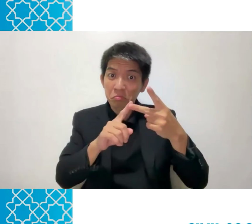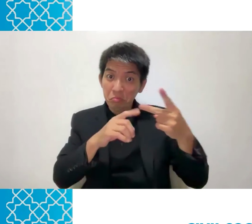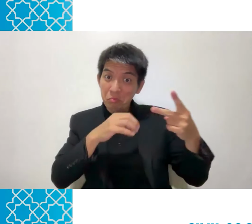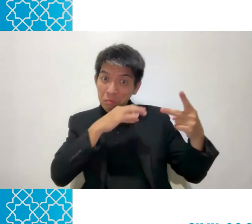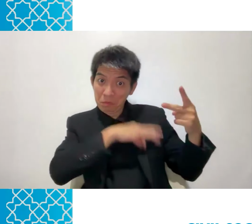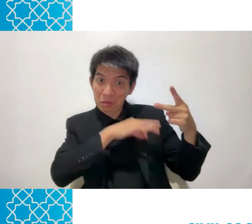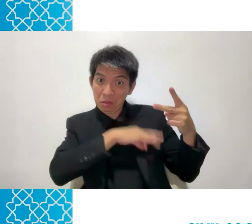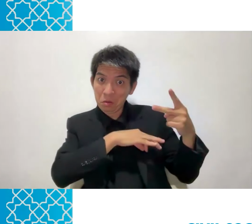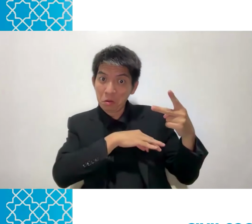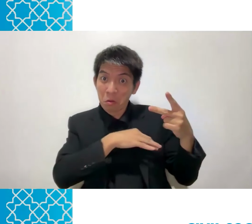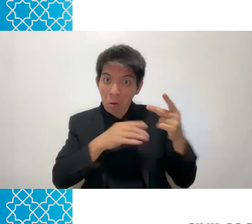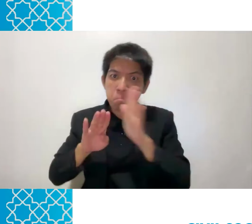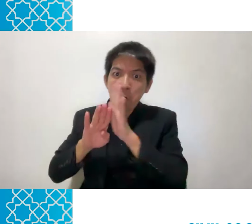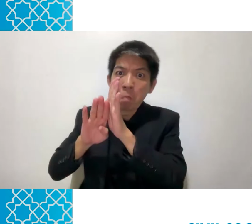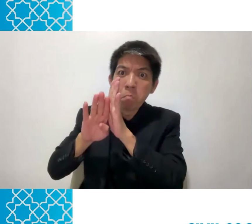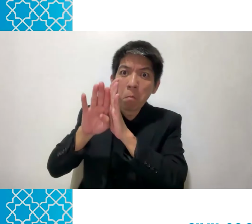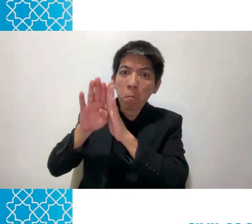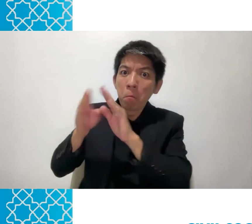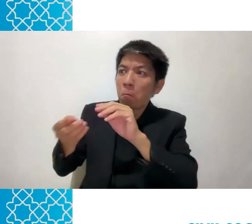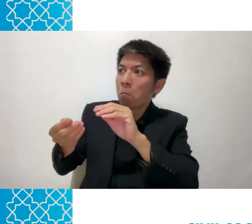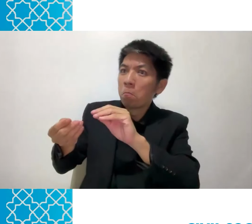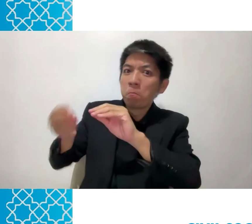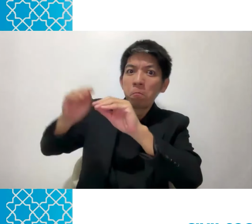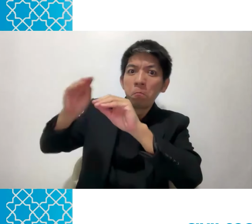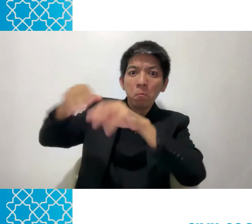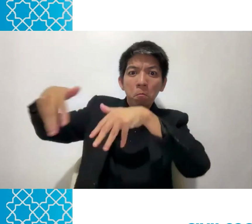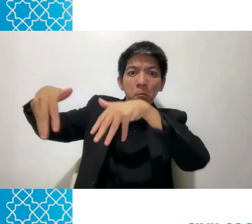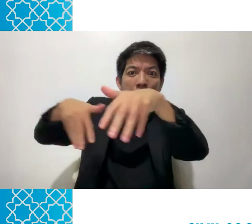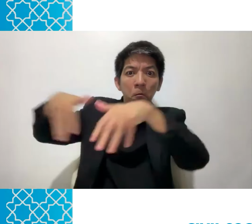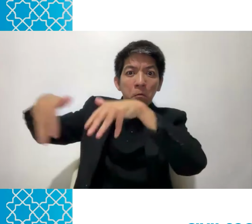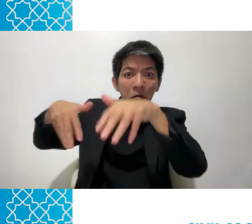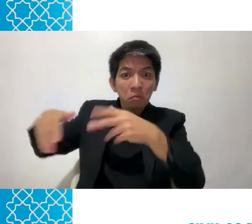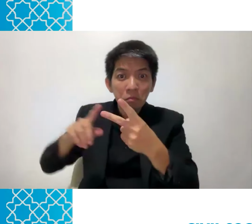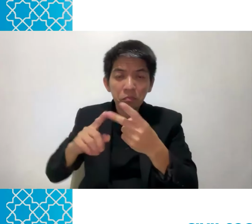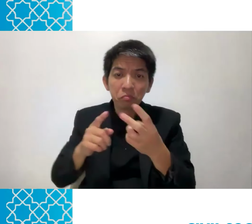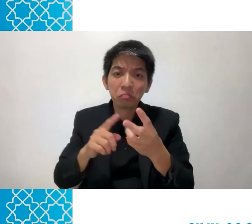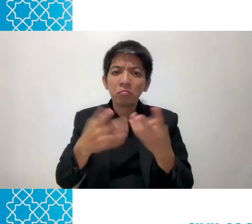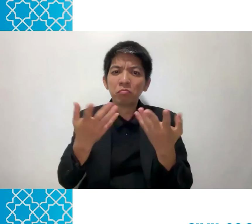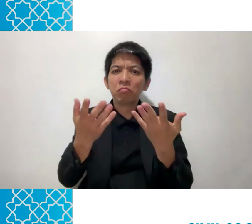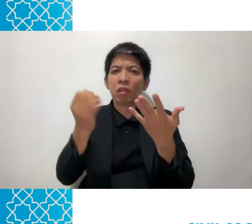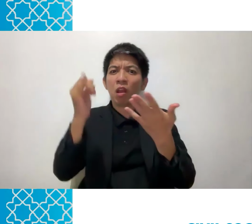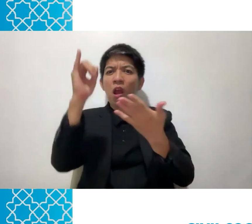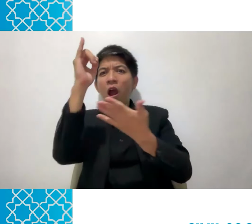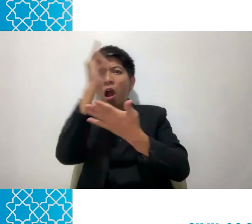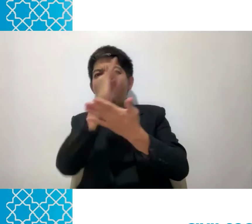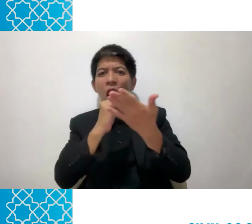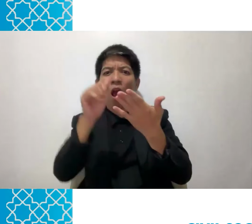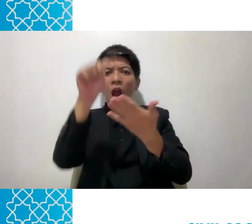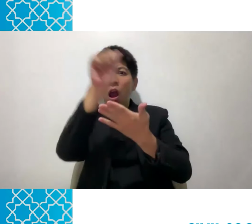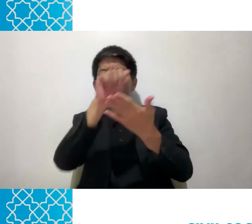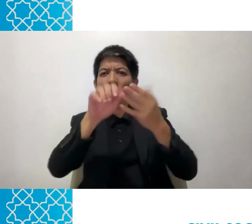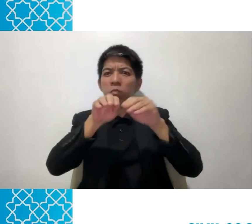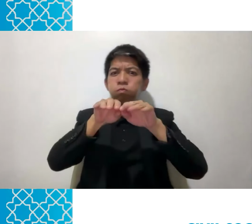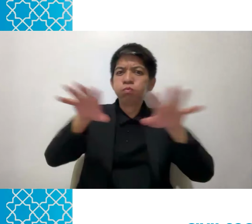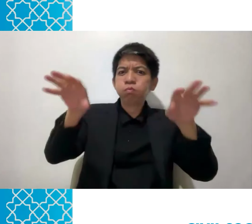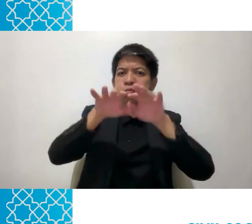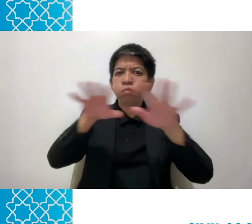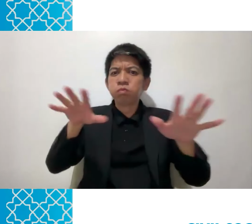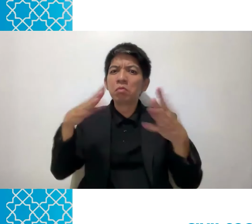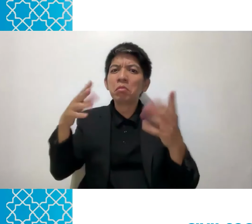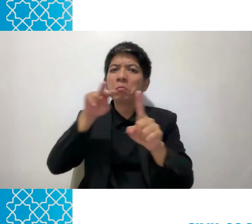in murals? Do you see the returns, or in other words, the benefits of working with